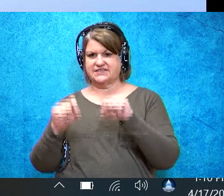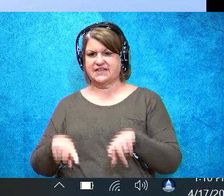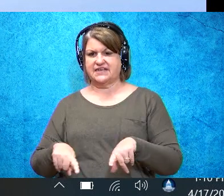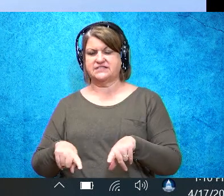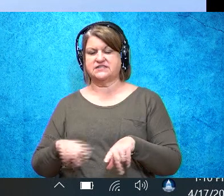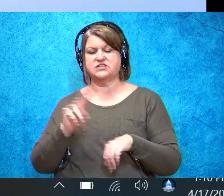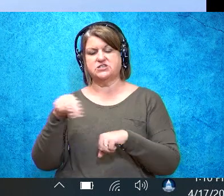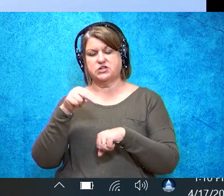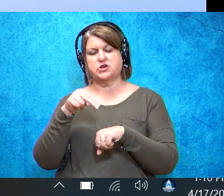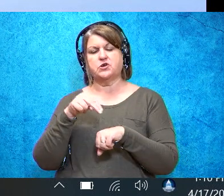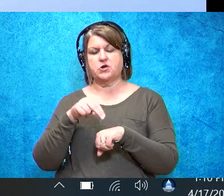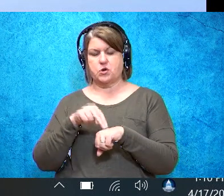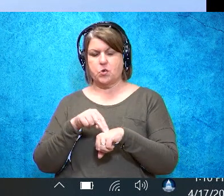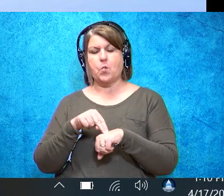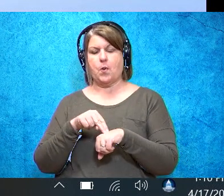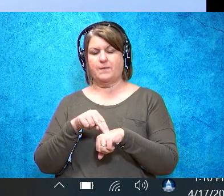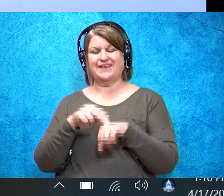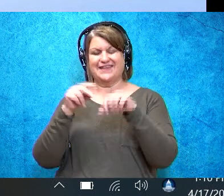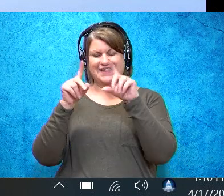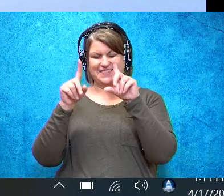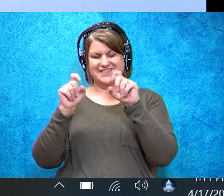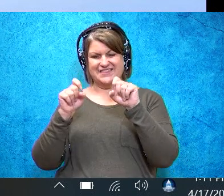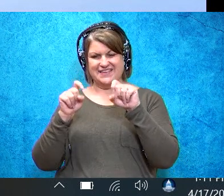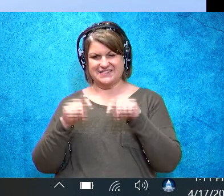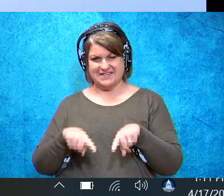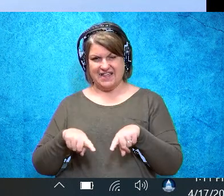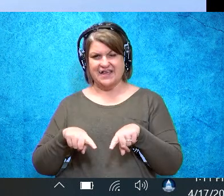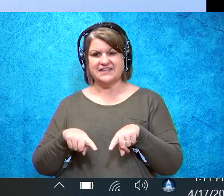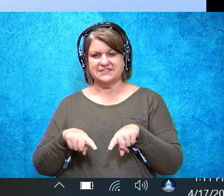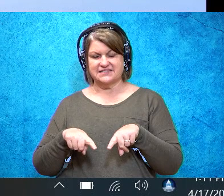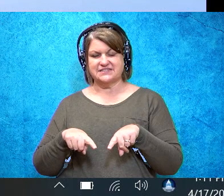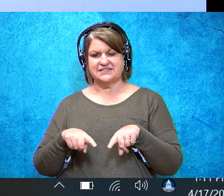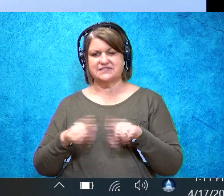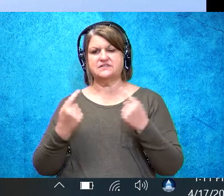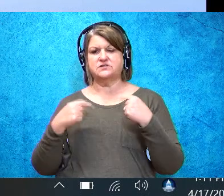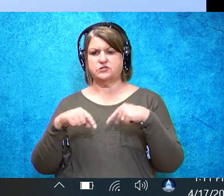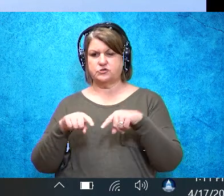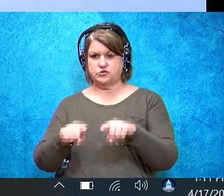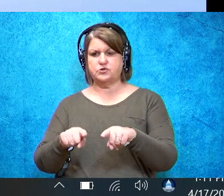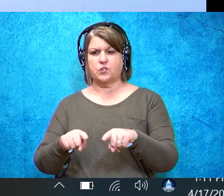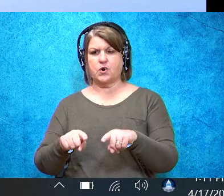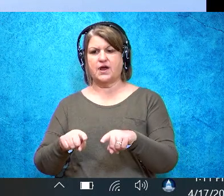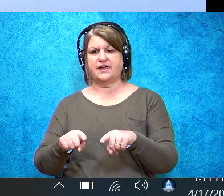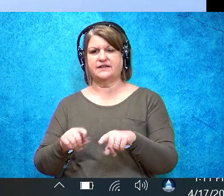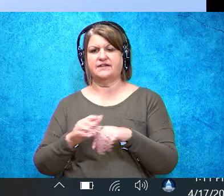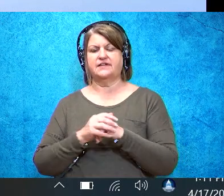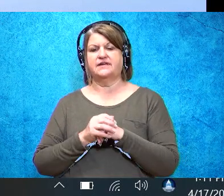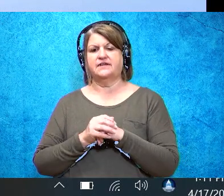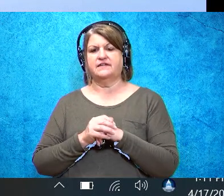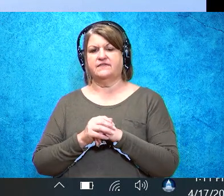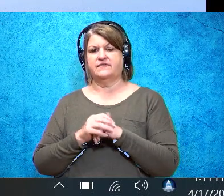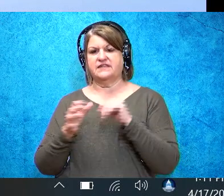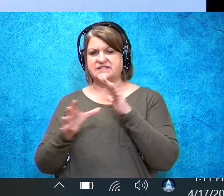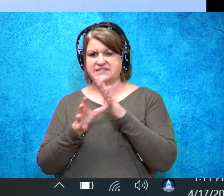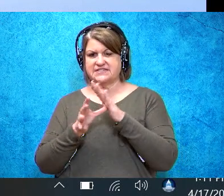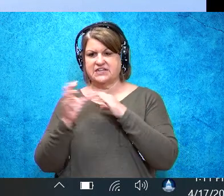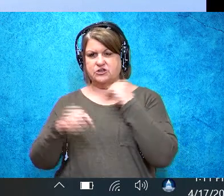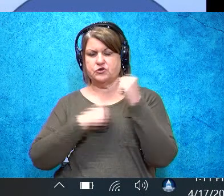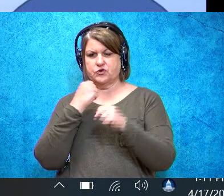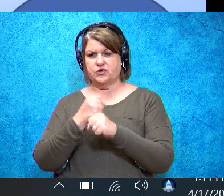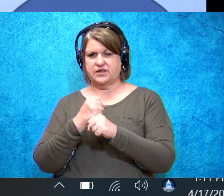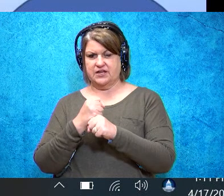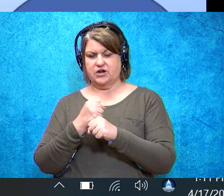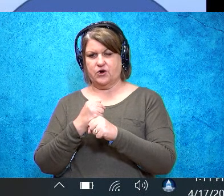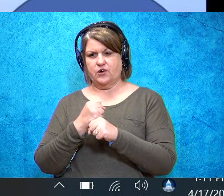of the U.S. government course. Students are required to pass this test with a 60 or above.